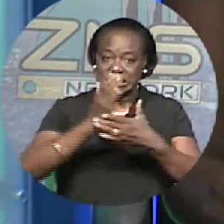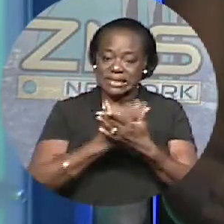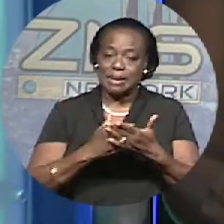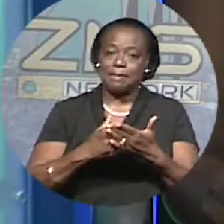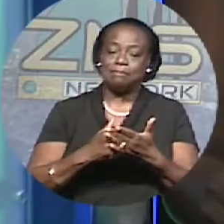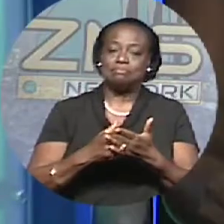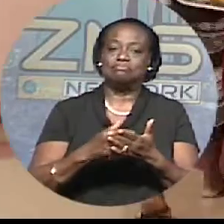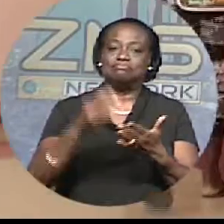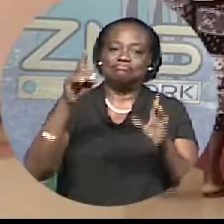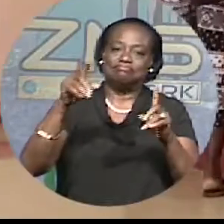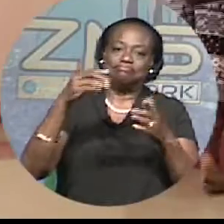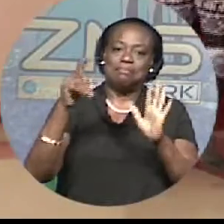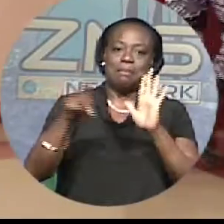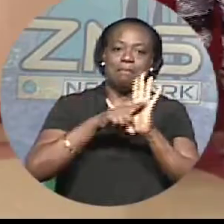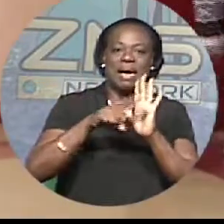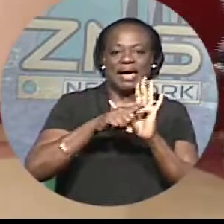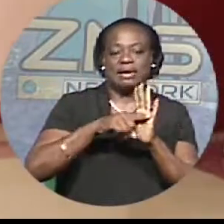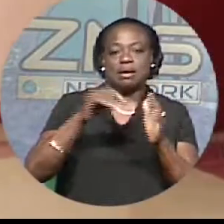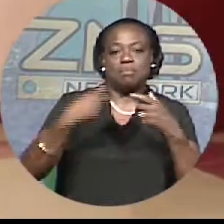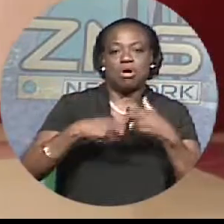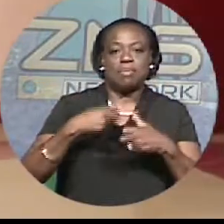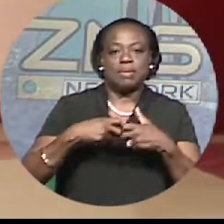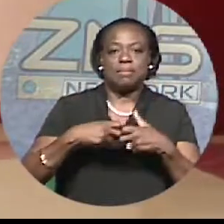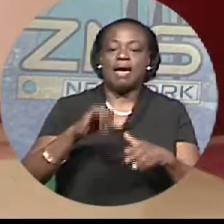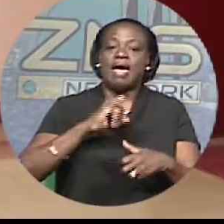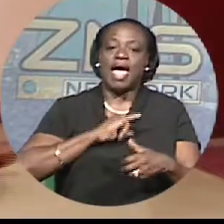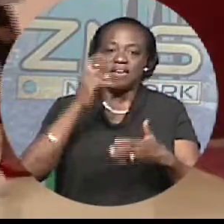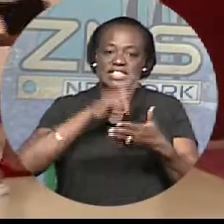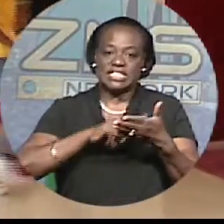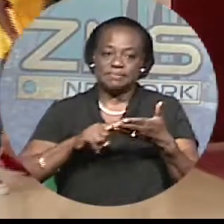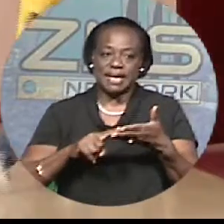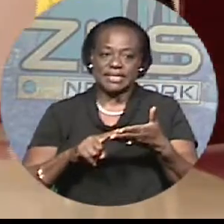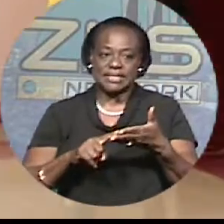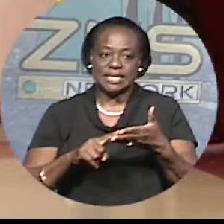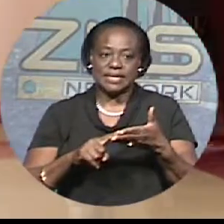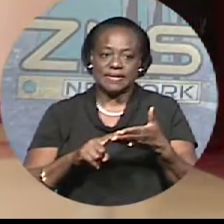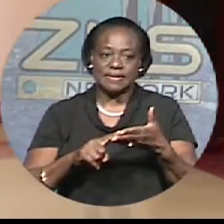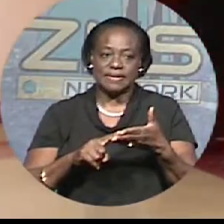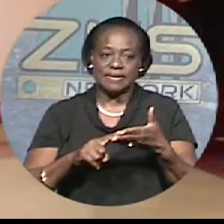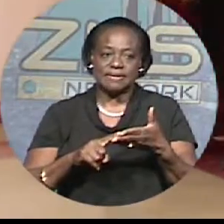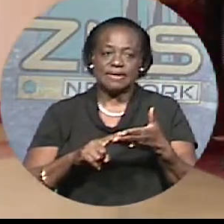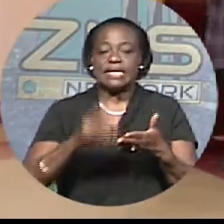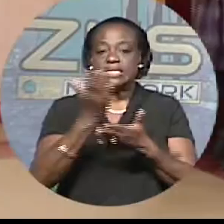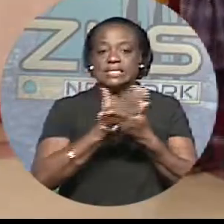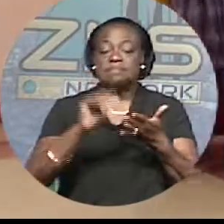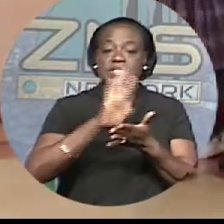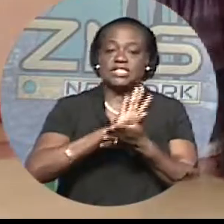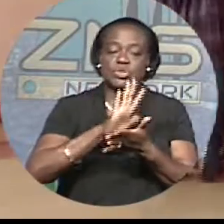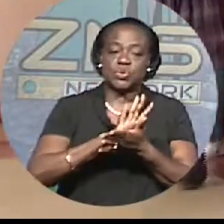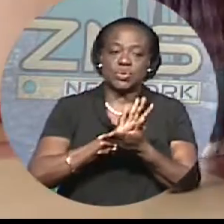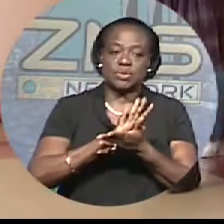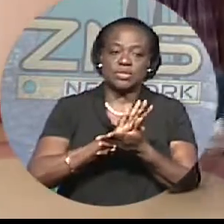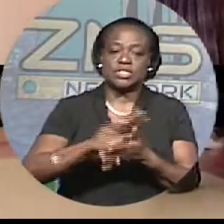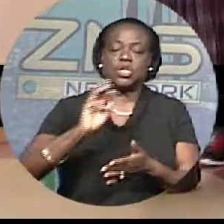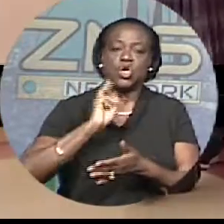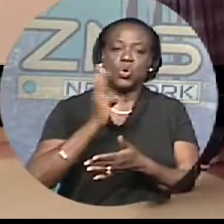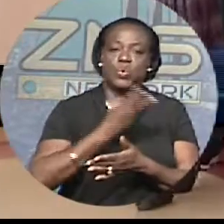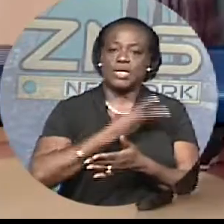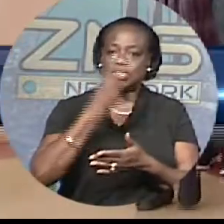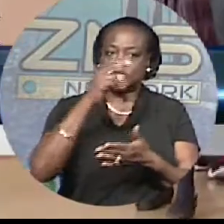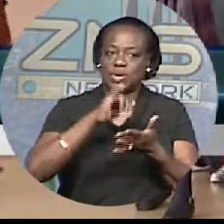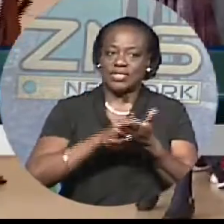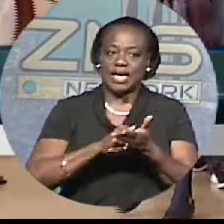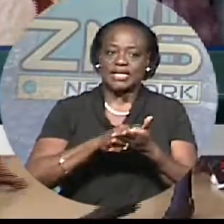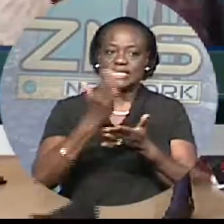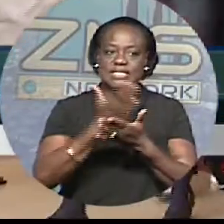addressed. I would have inspected, along with some of my other officers, would have inspected some of the schools. We noted that actually